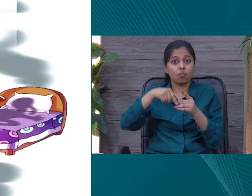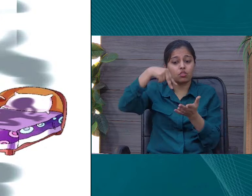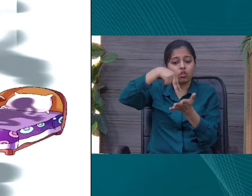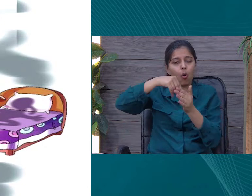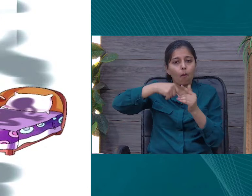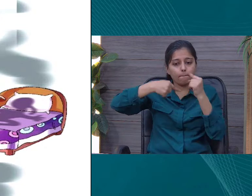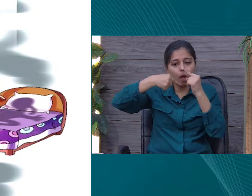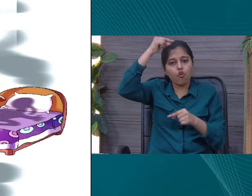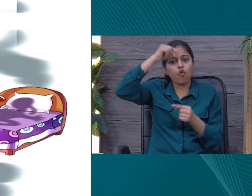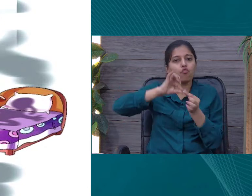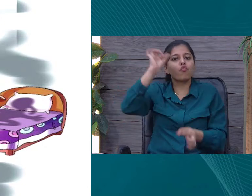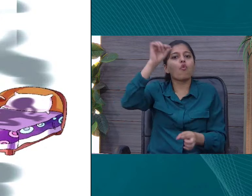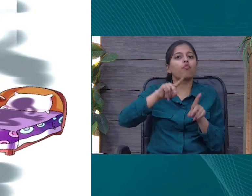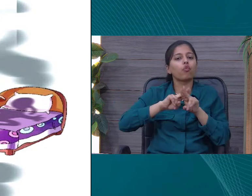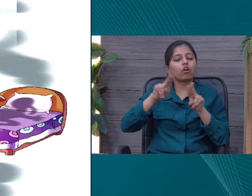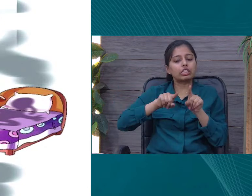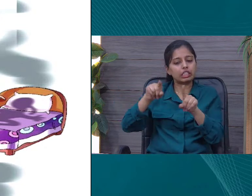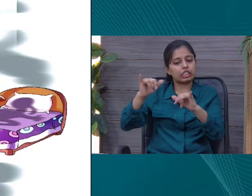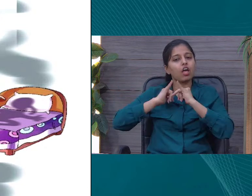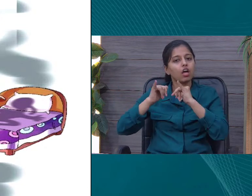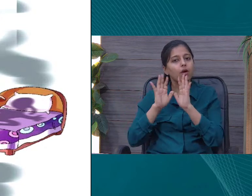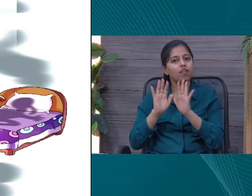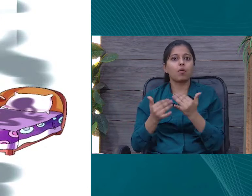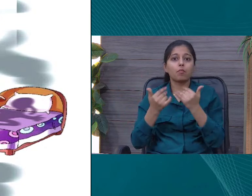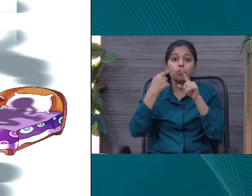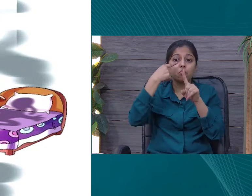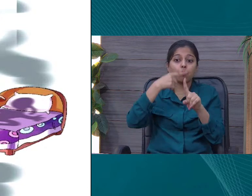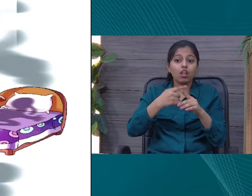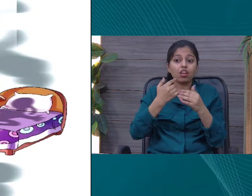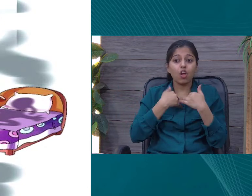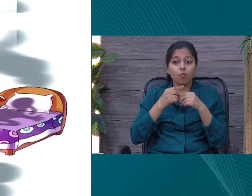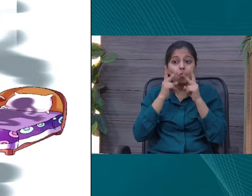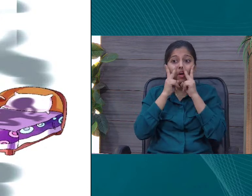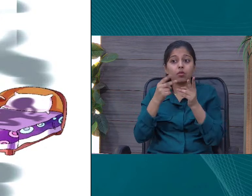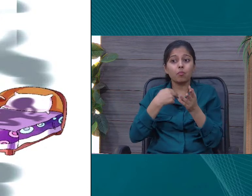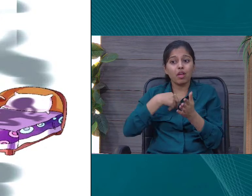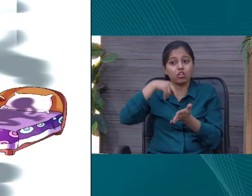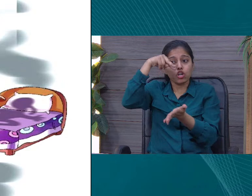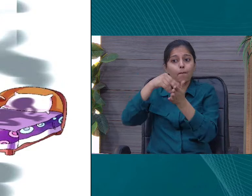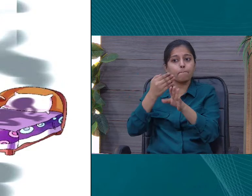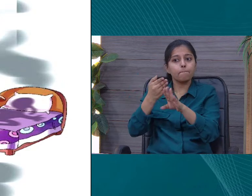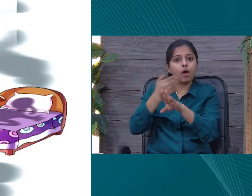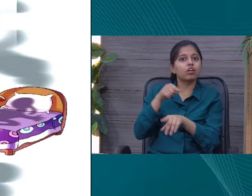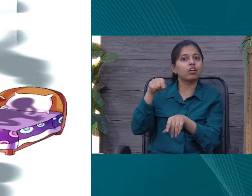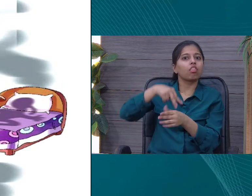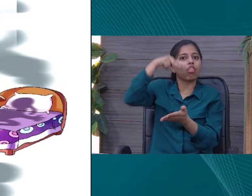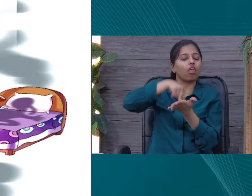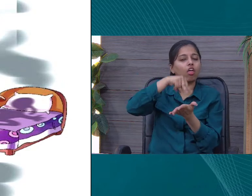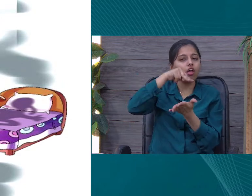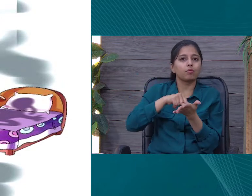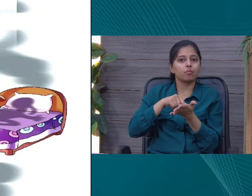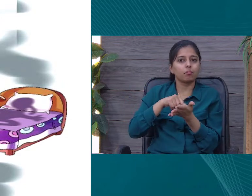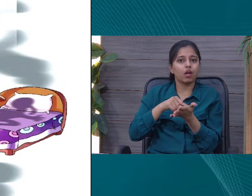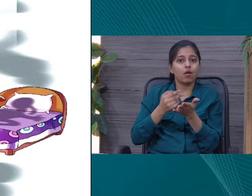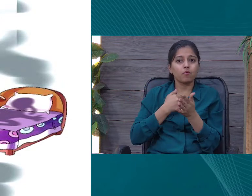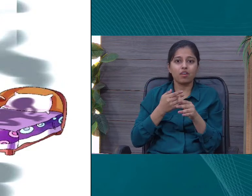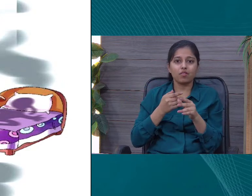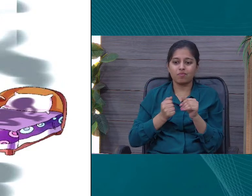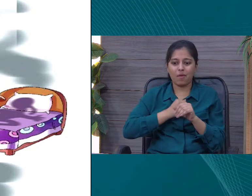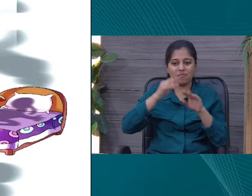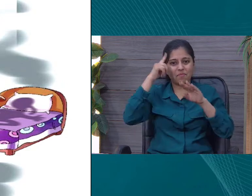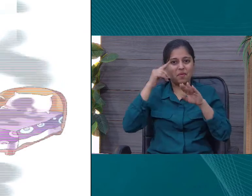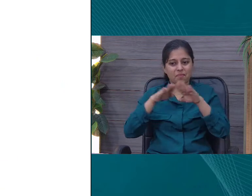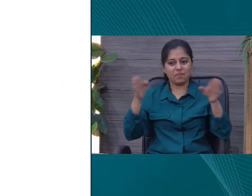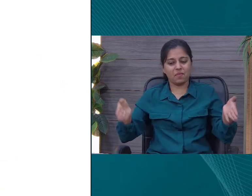head, and I see him jump before me when I jump into my